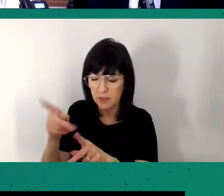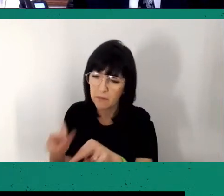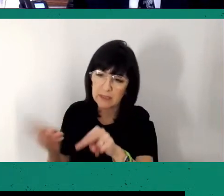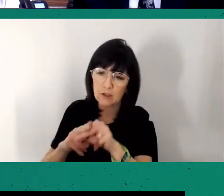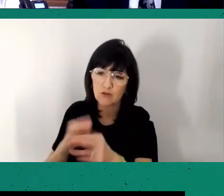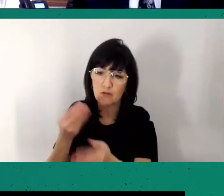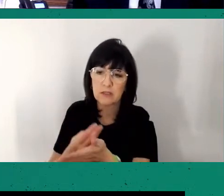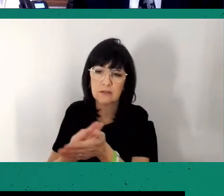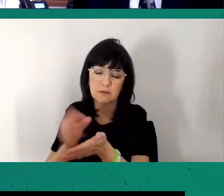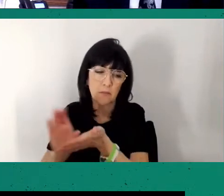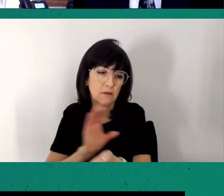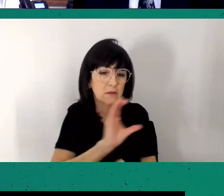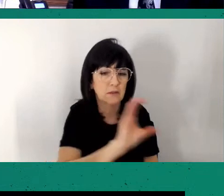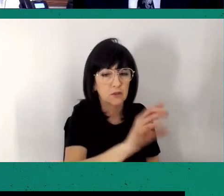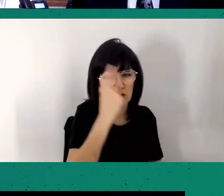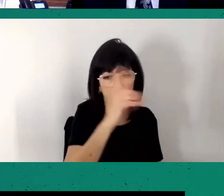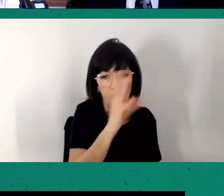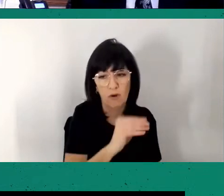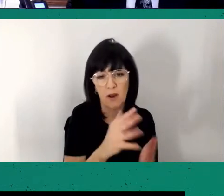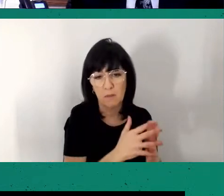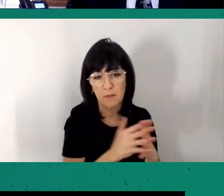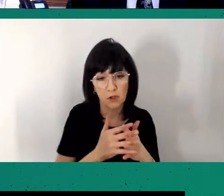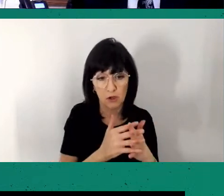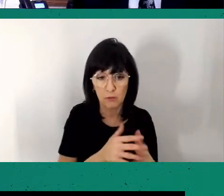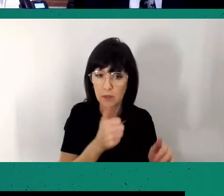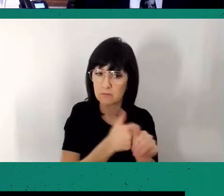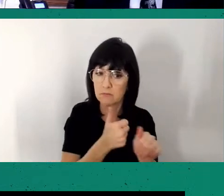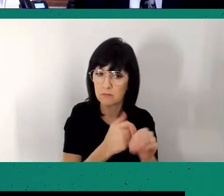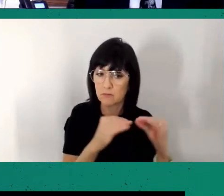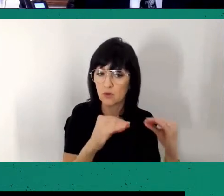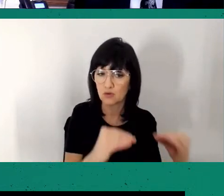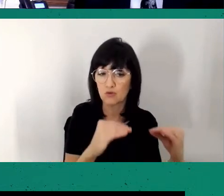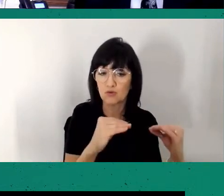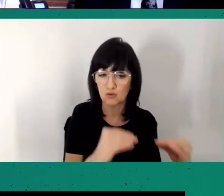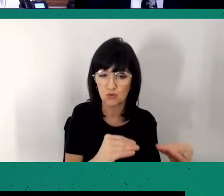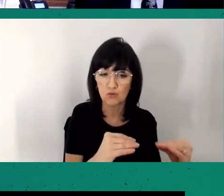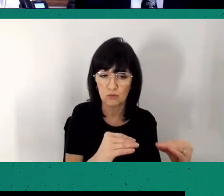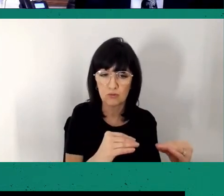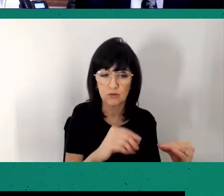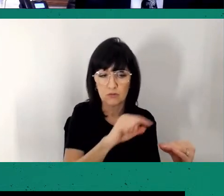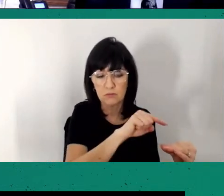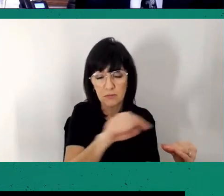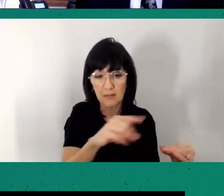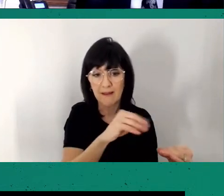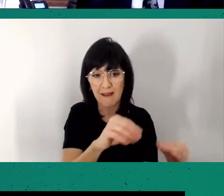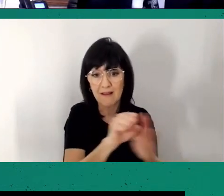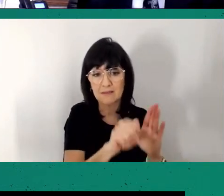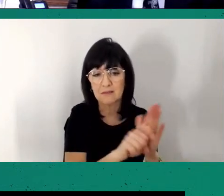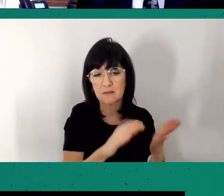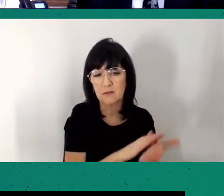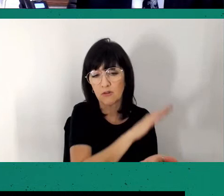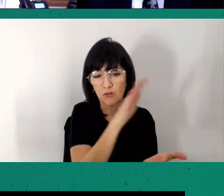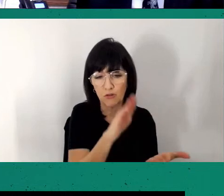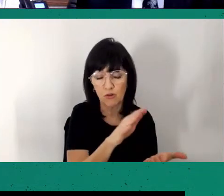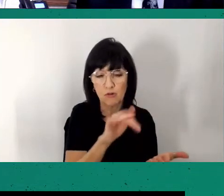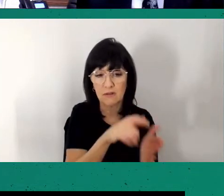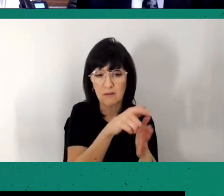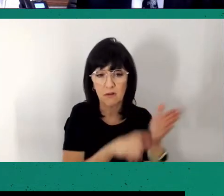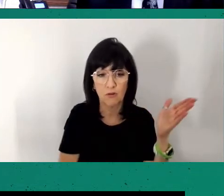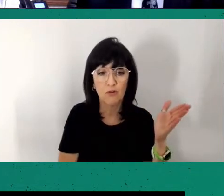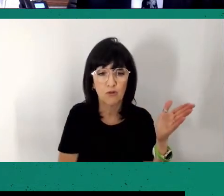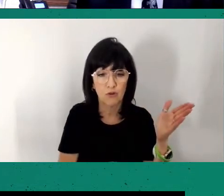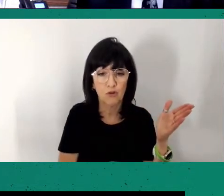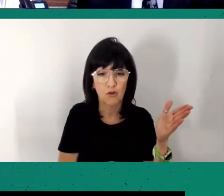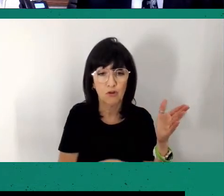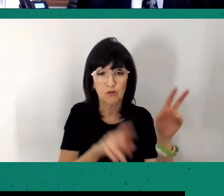She taught at Howard High School and Summer Institute for Teachers at the State College. In an article